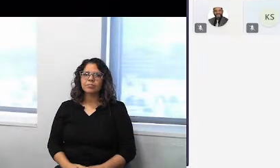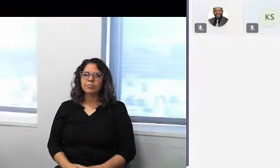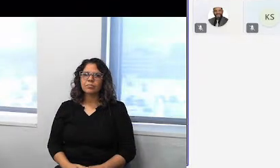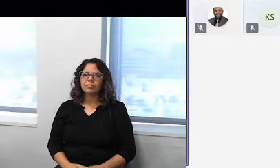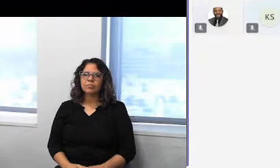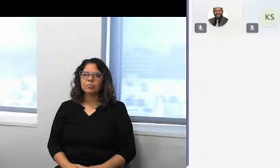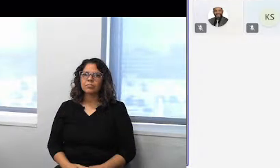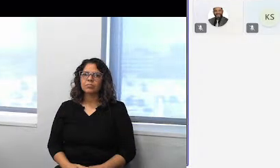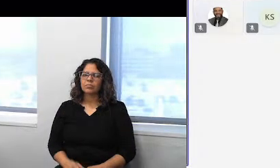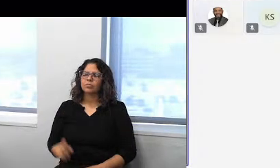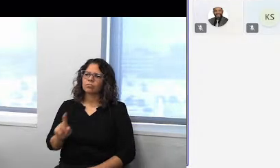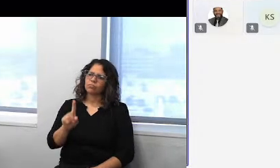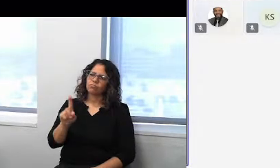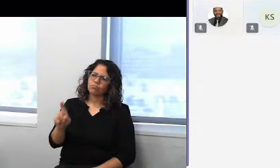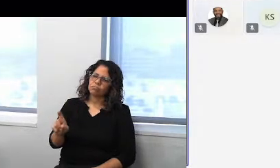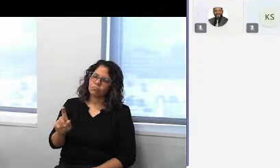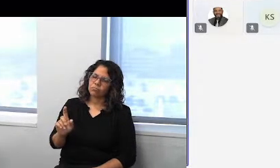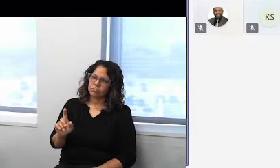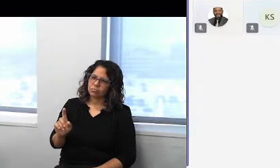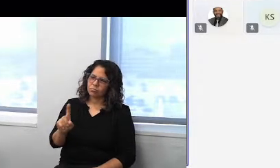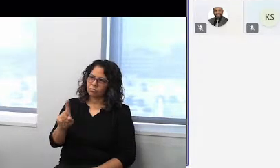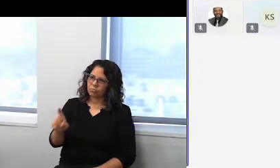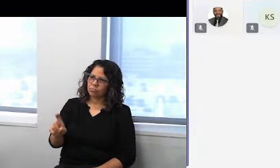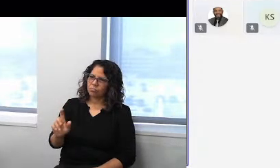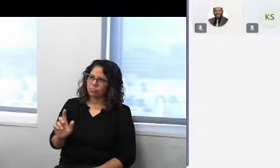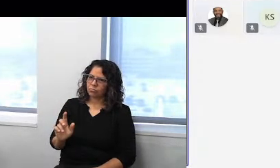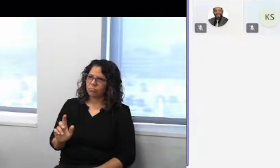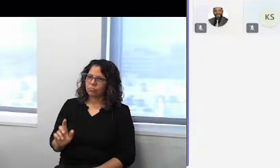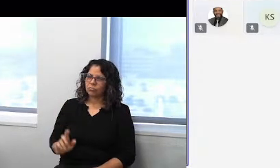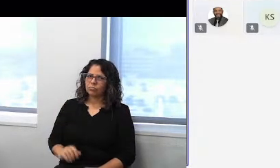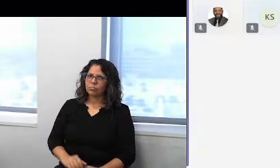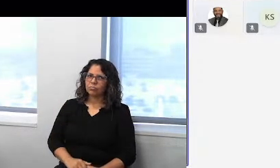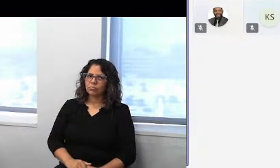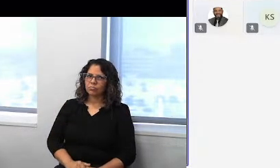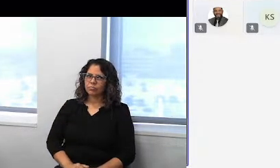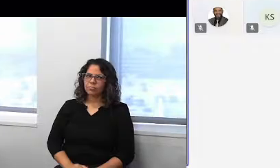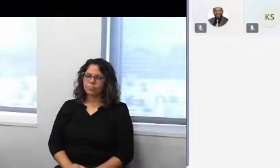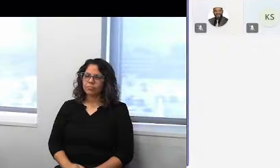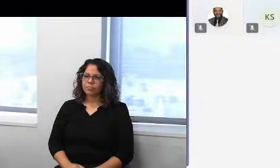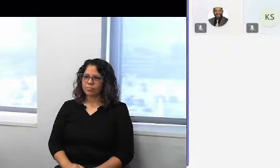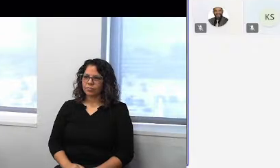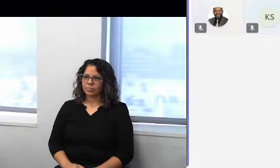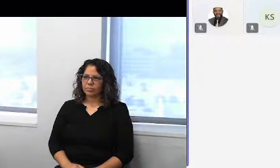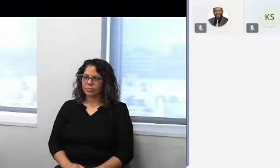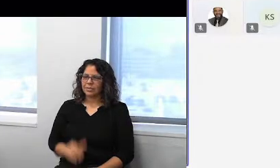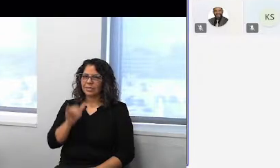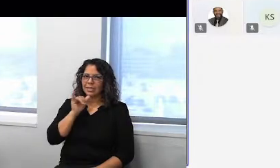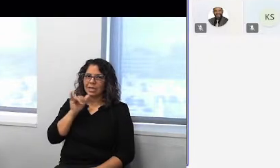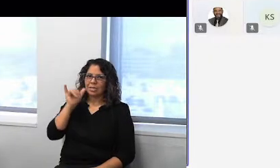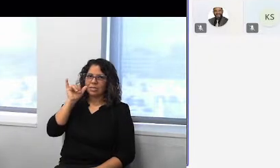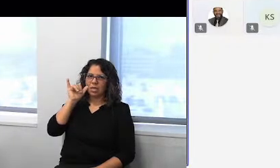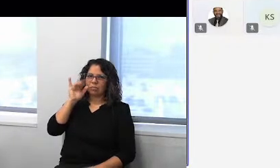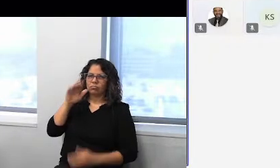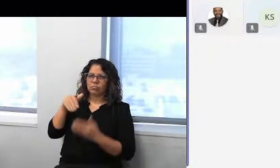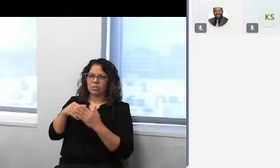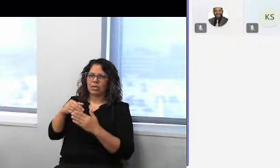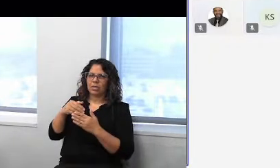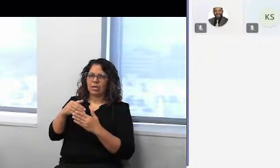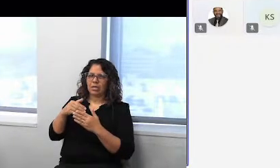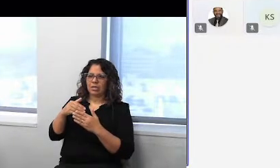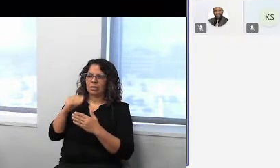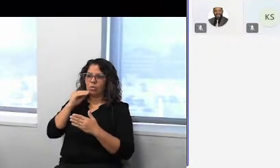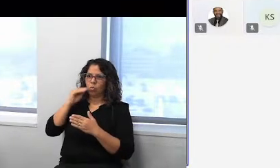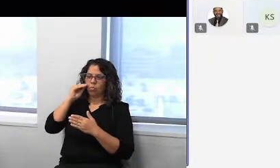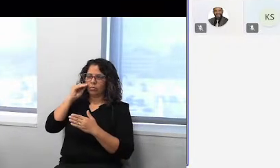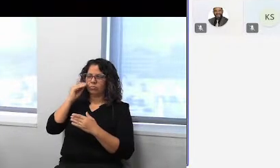I have a question, but and bear with me. I went home yesterday with something lingering in my mind.